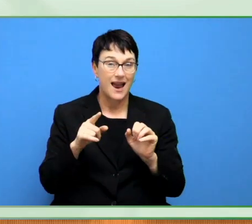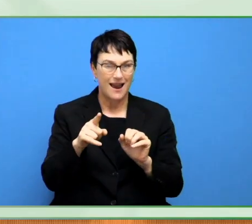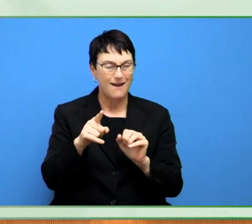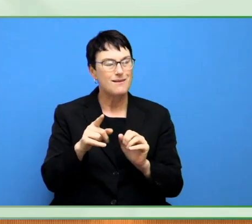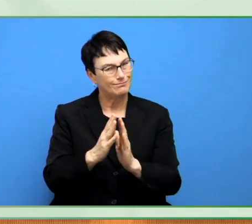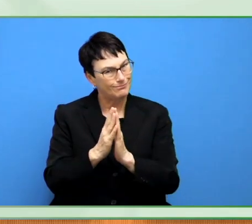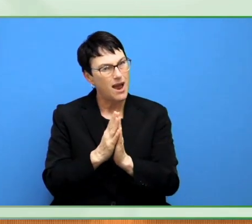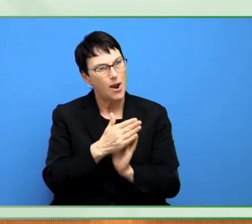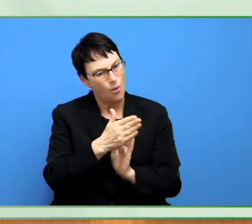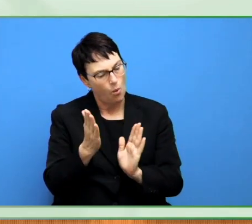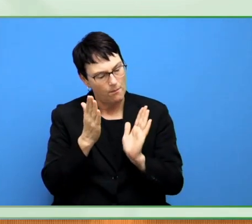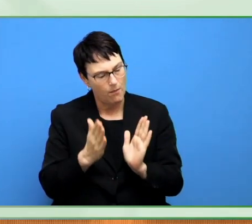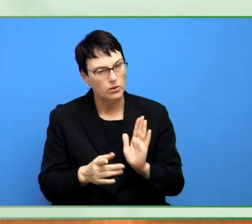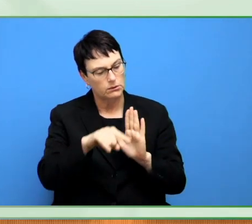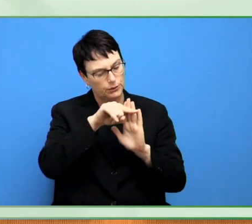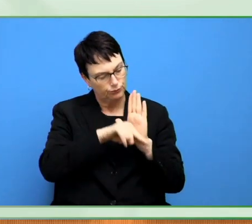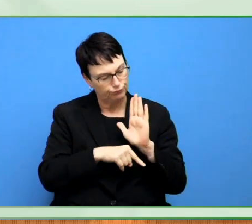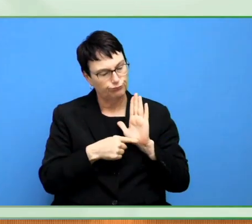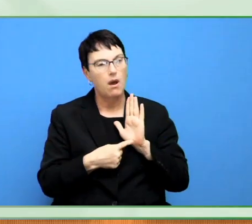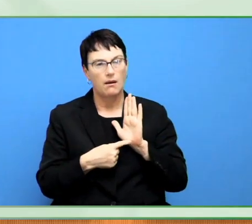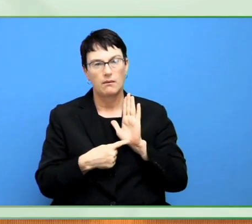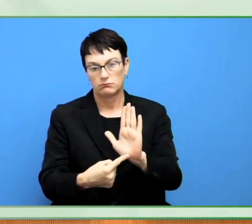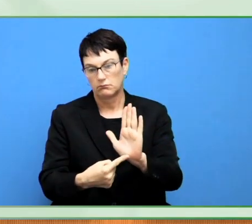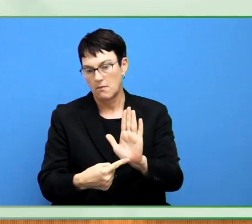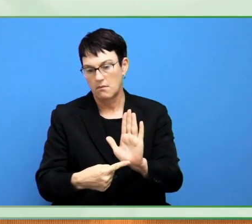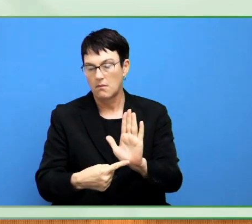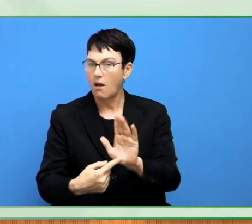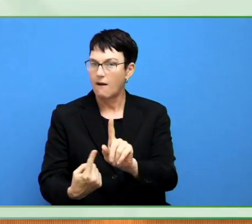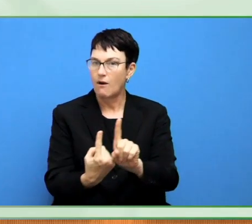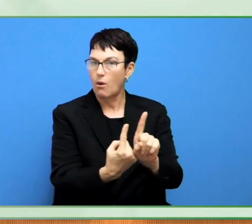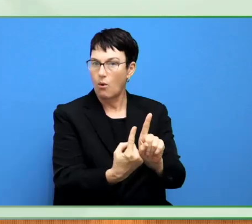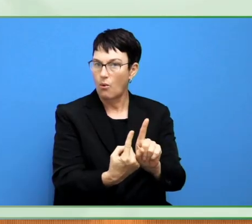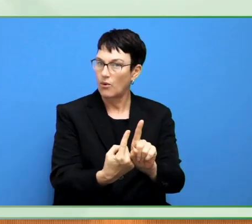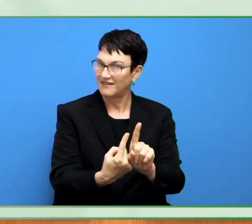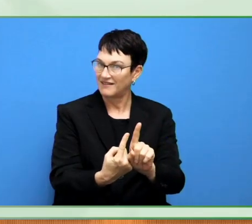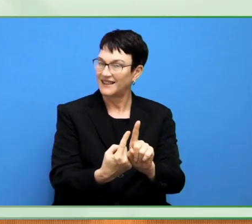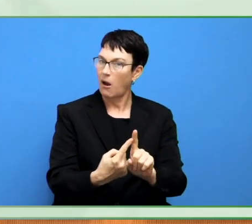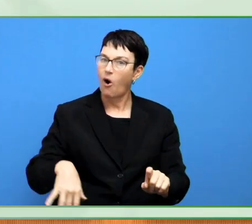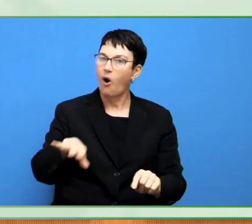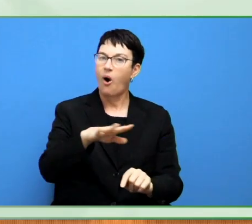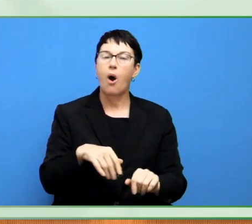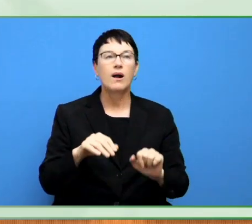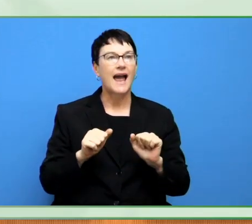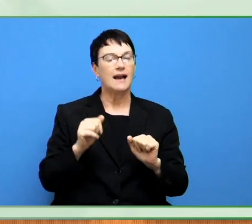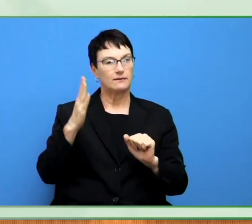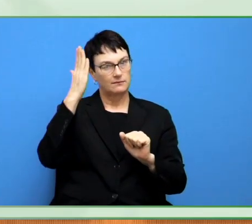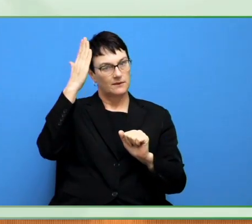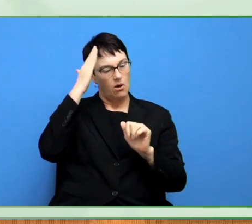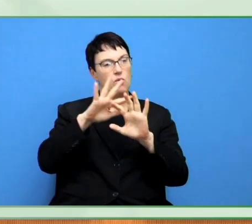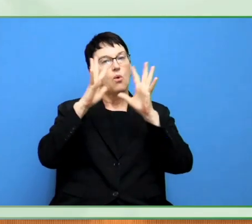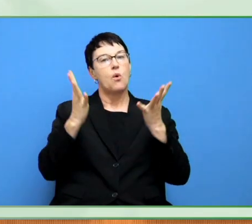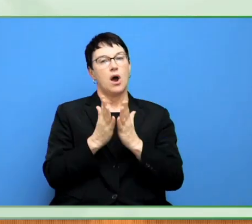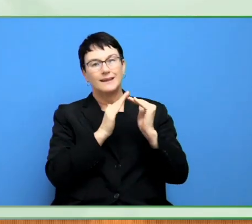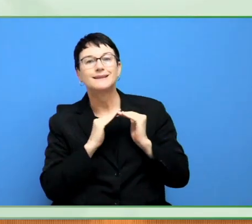to me and we can talk about conformance and standardization. And I hope we can all work together on this panel,